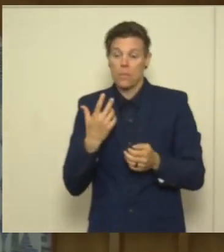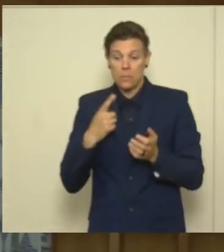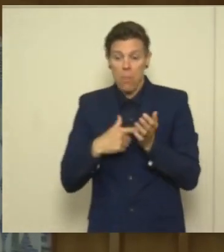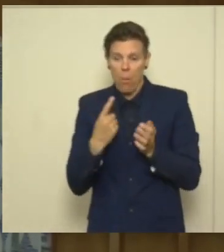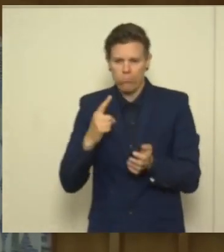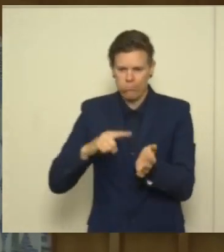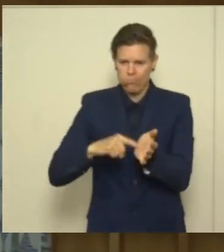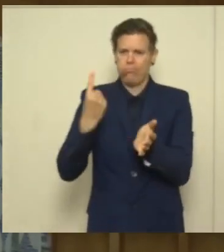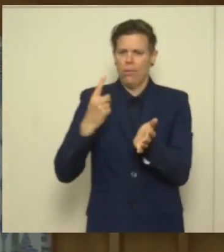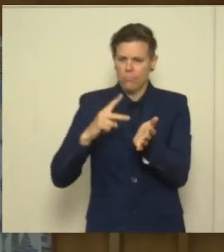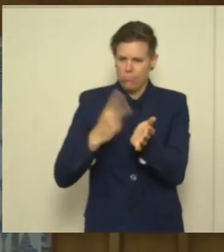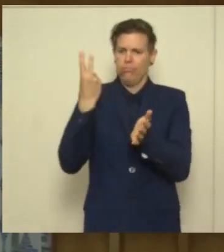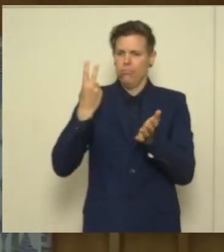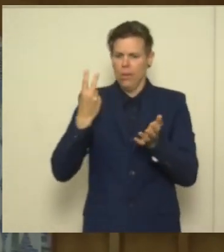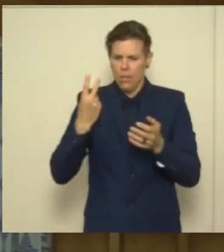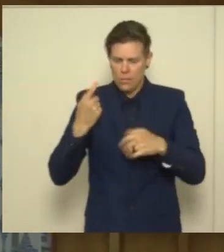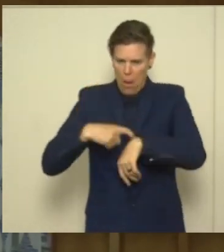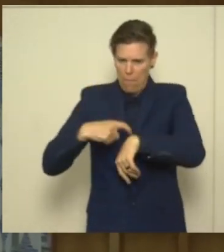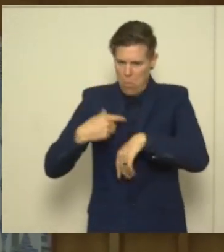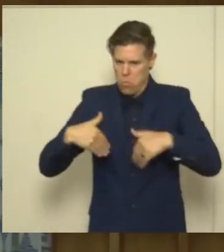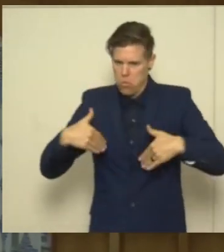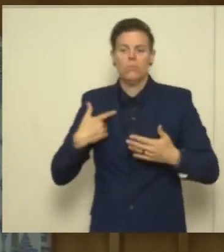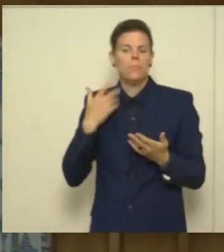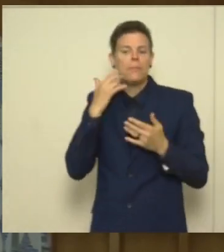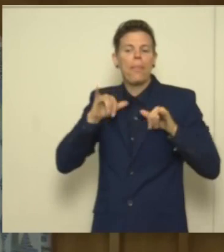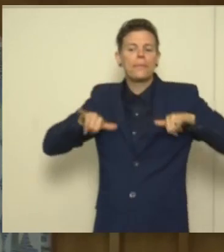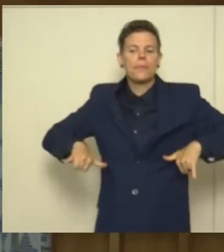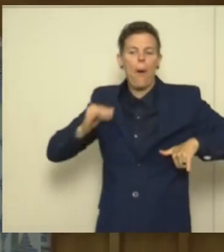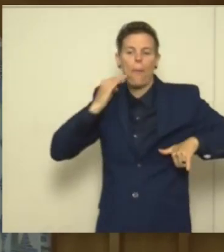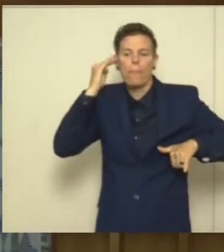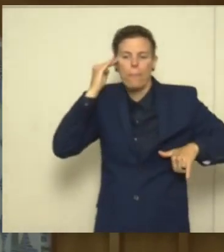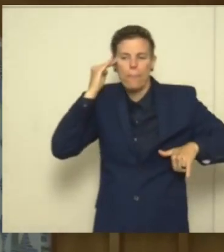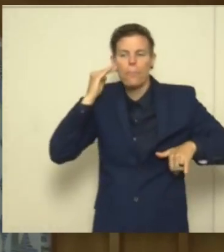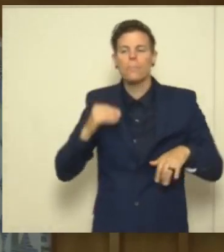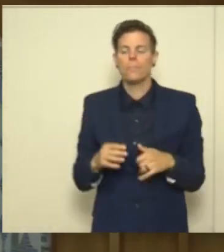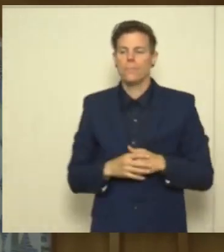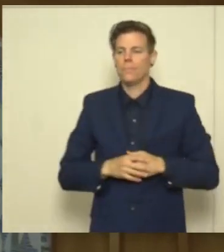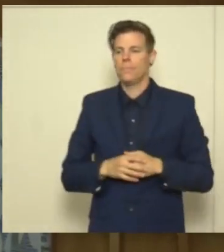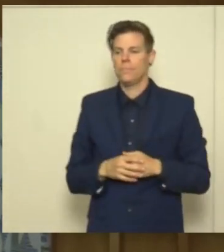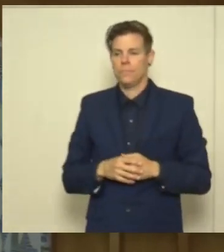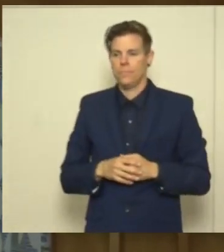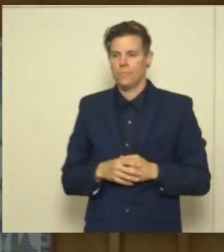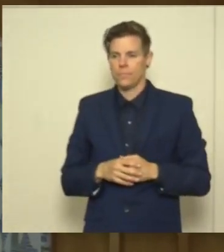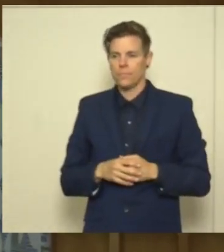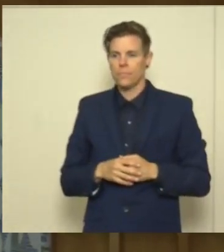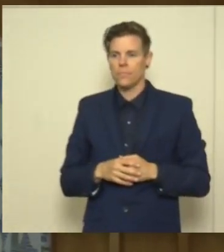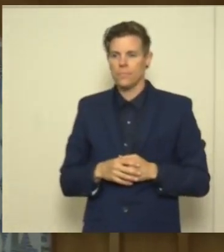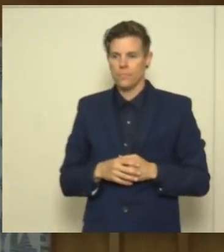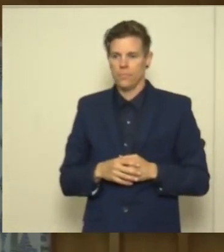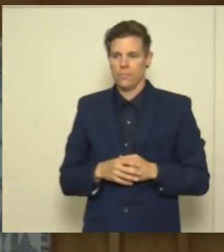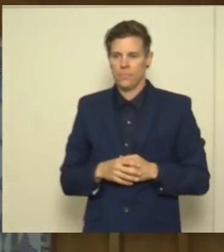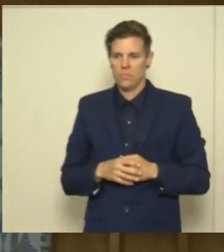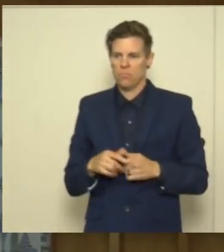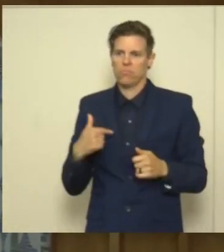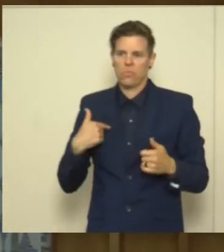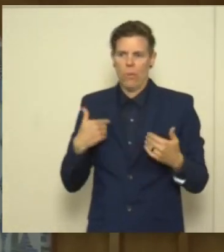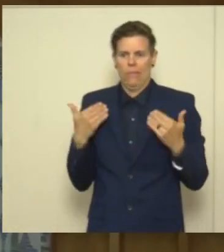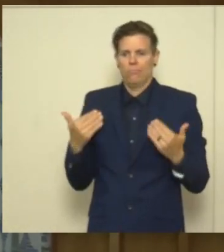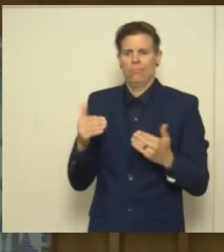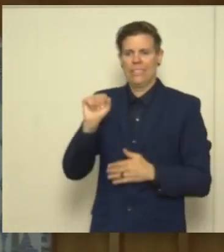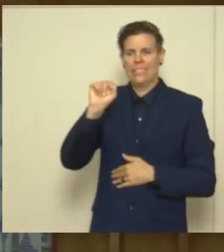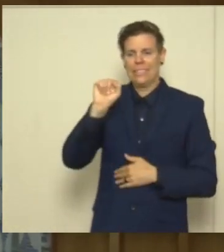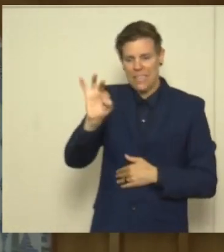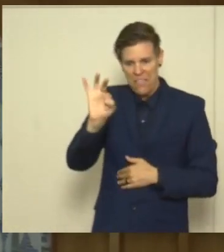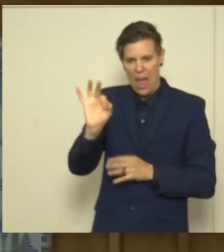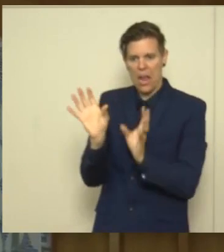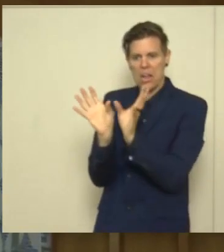is moving her entire operation into the Santa Fe Convention Center so that she can have an absentee board almost 4 times the size that it